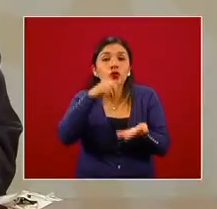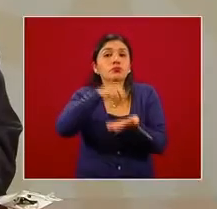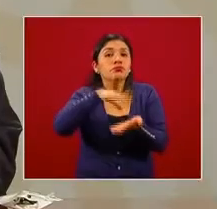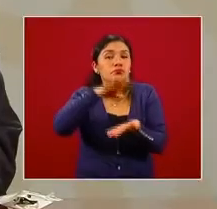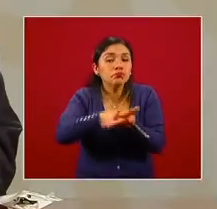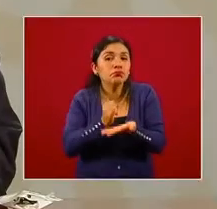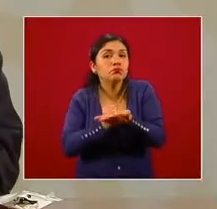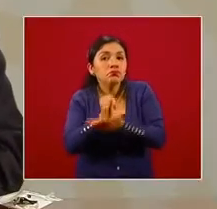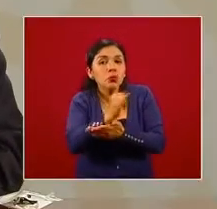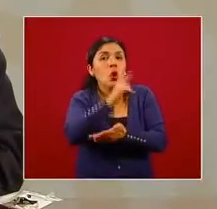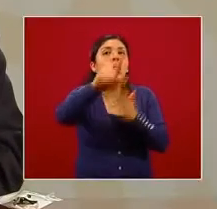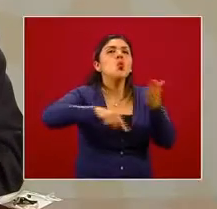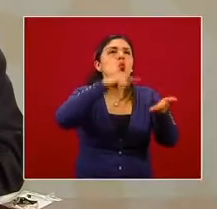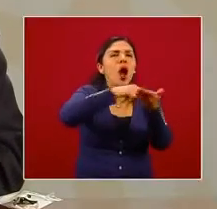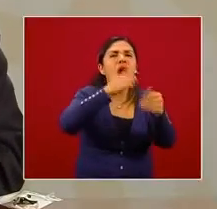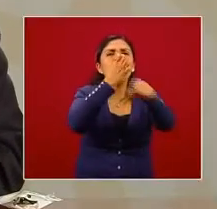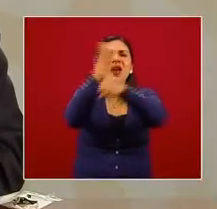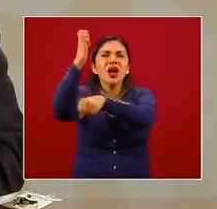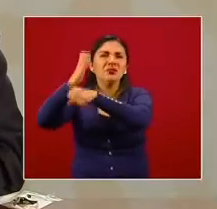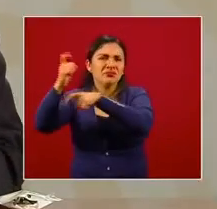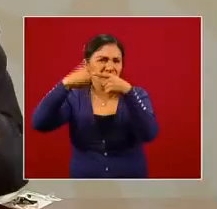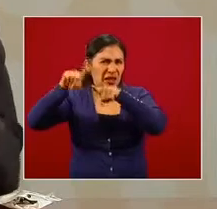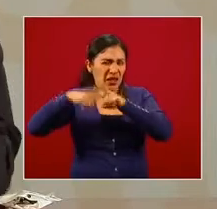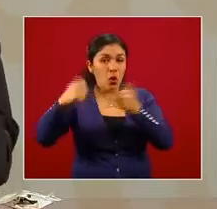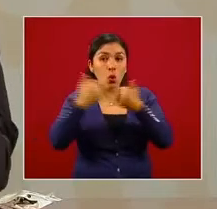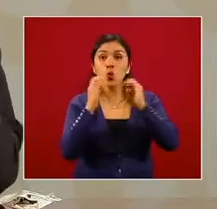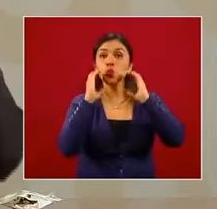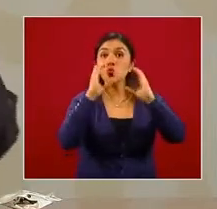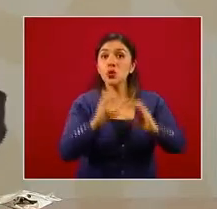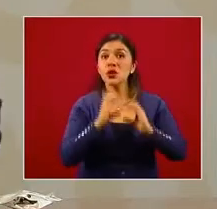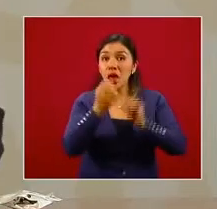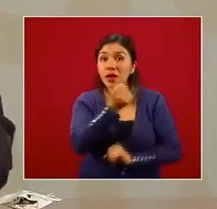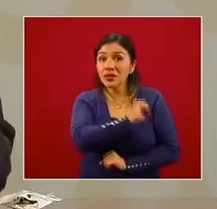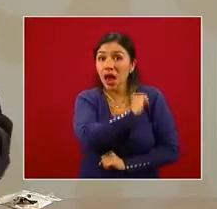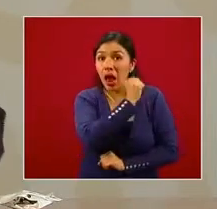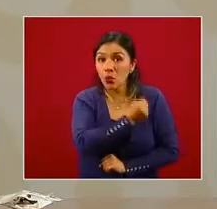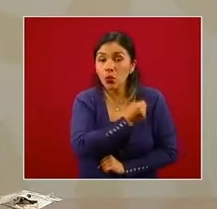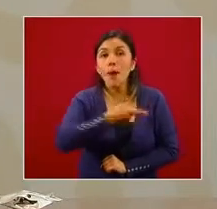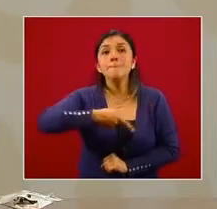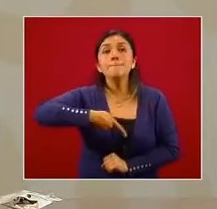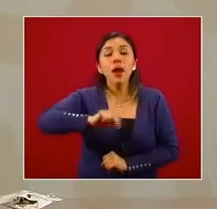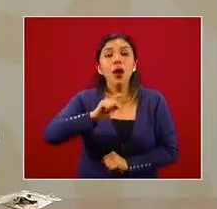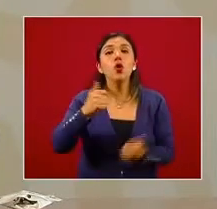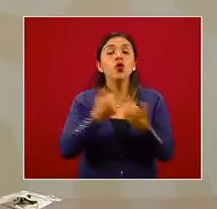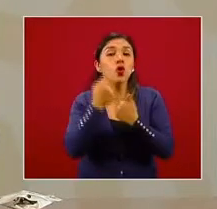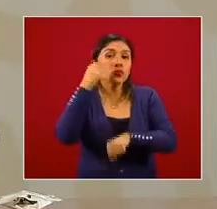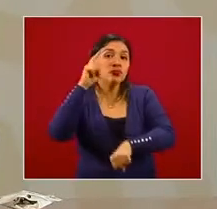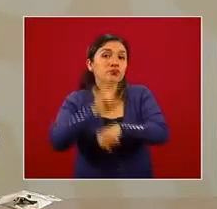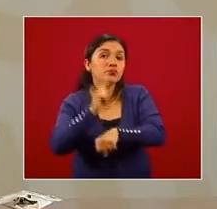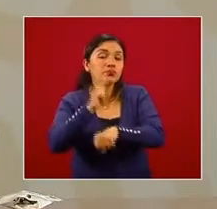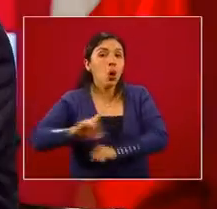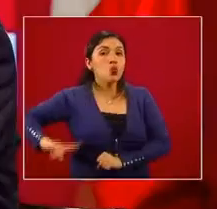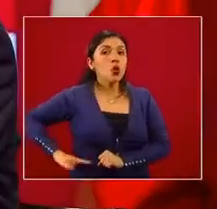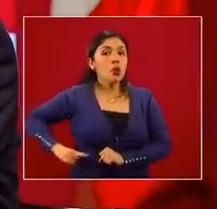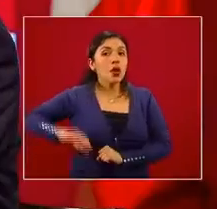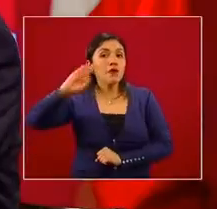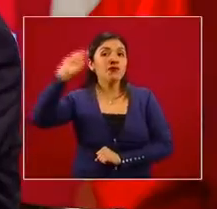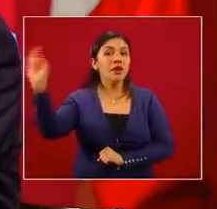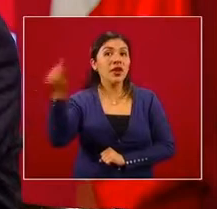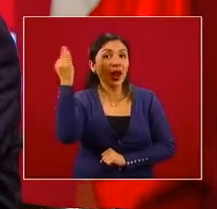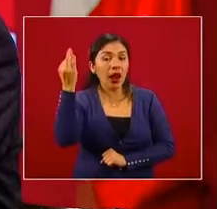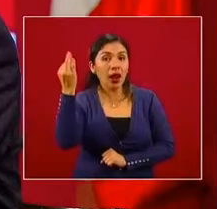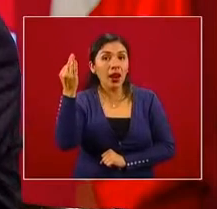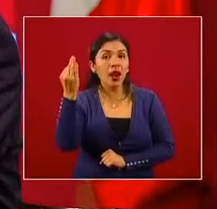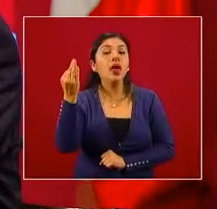ends, we're going to have local municipal health authorities, state, federal, and they're going to be